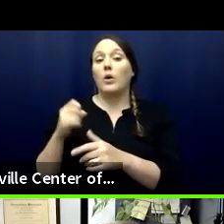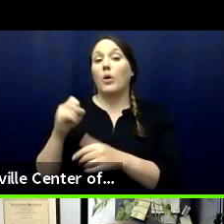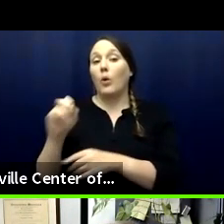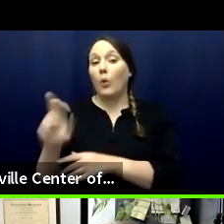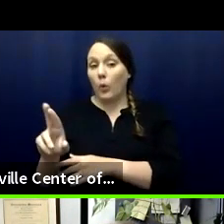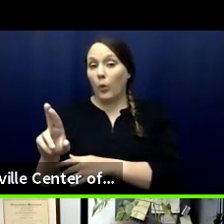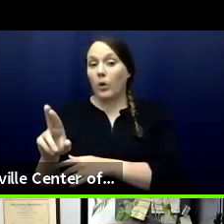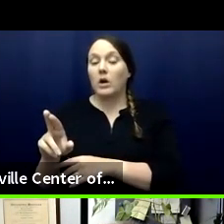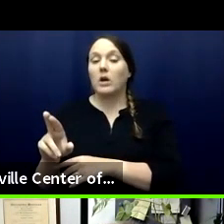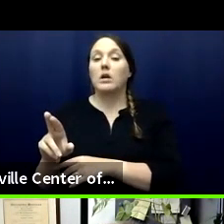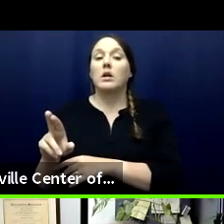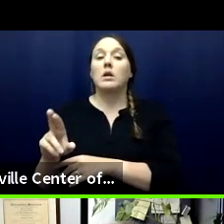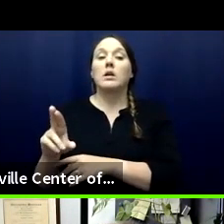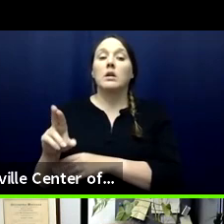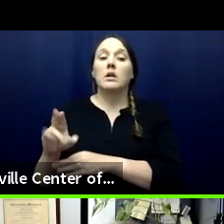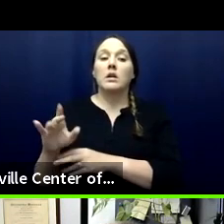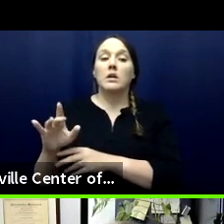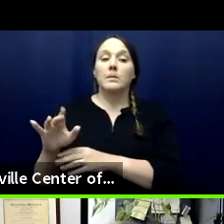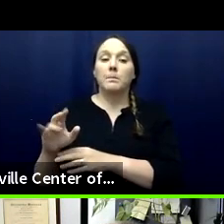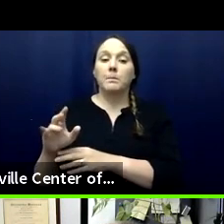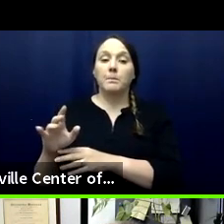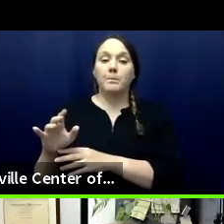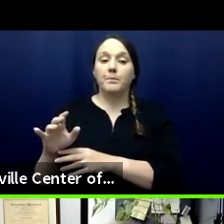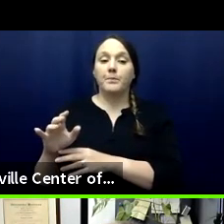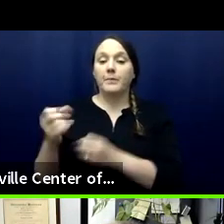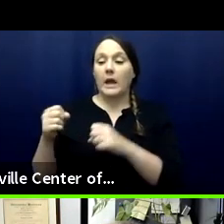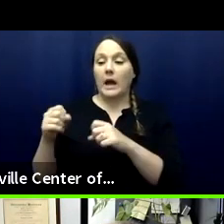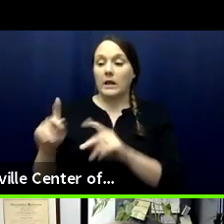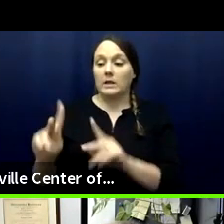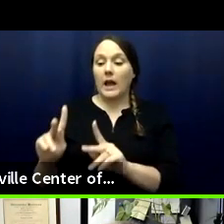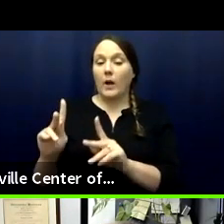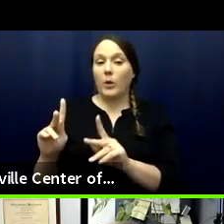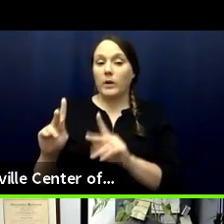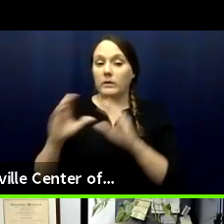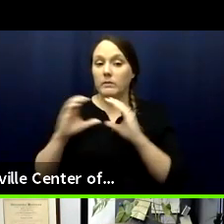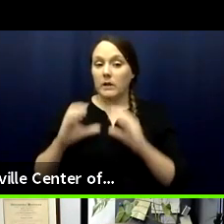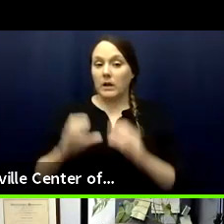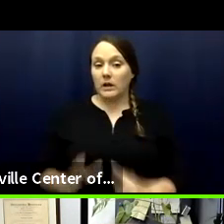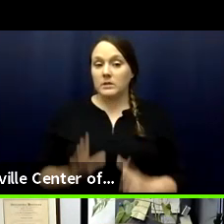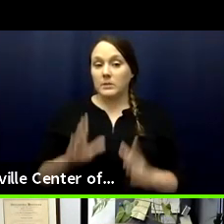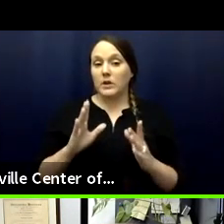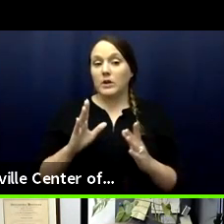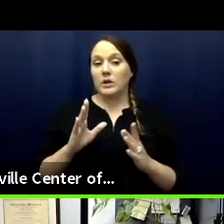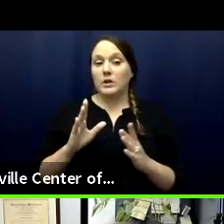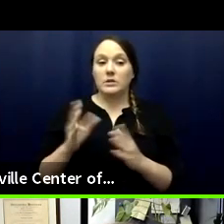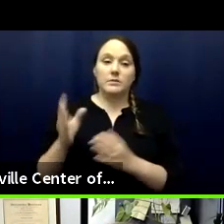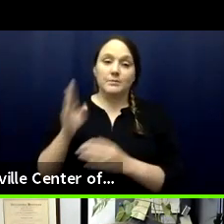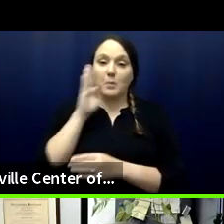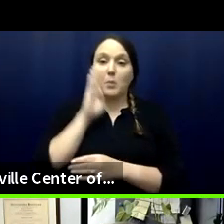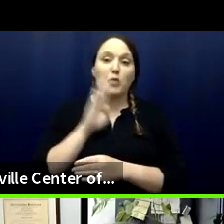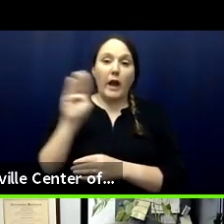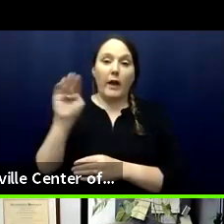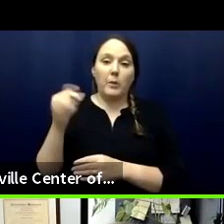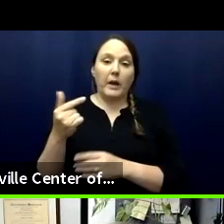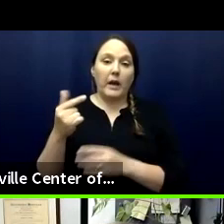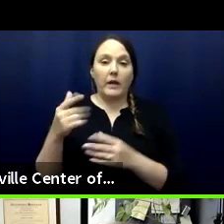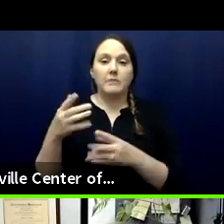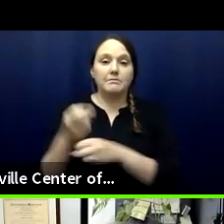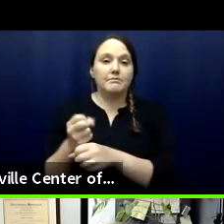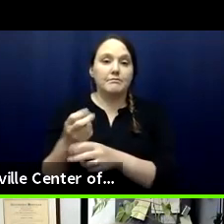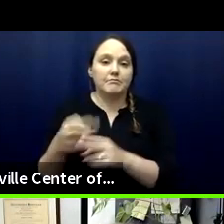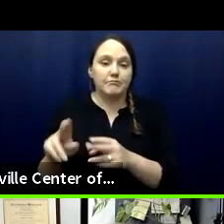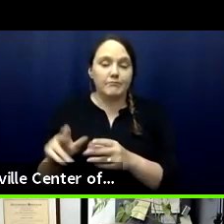or the allowing of customers to a brown bag, to